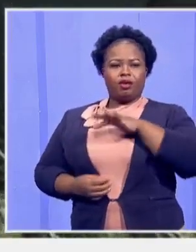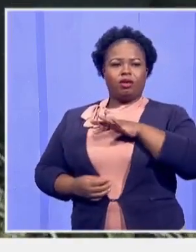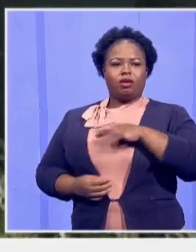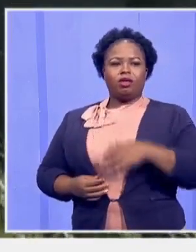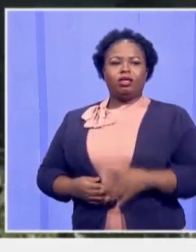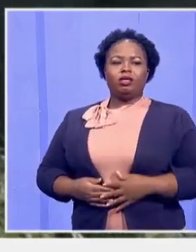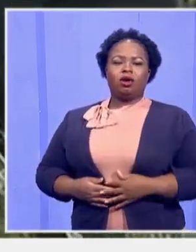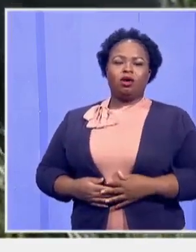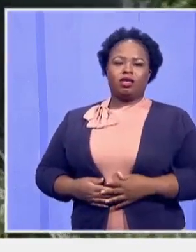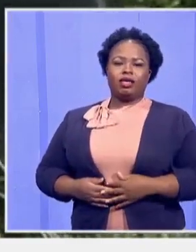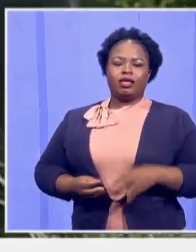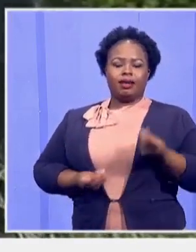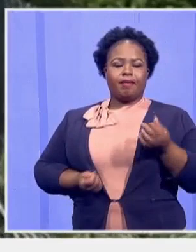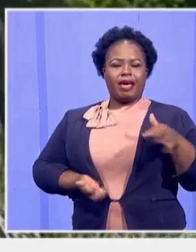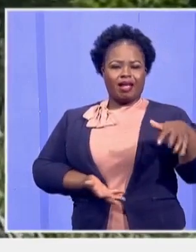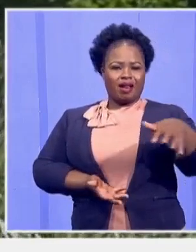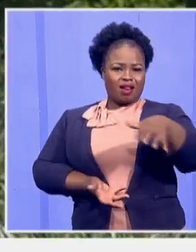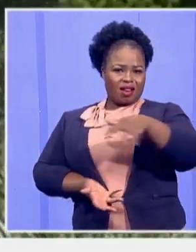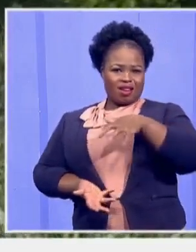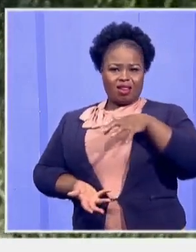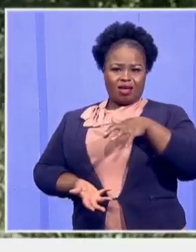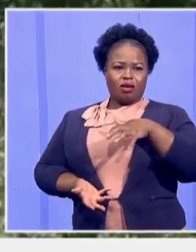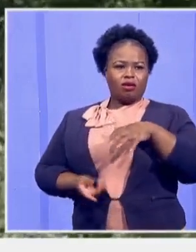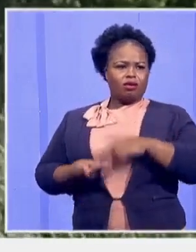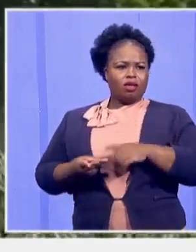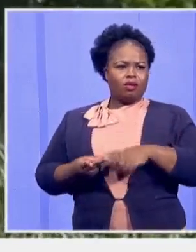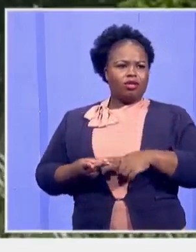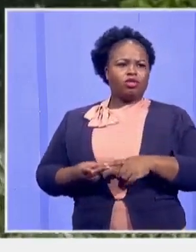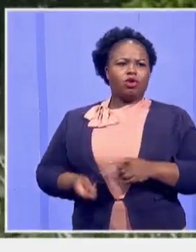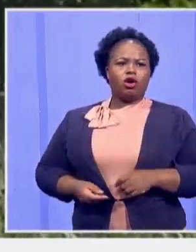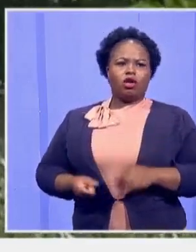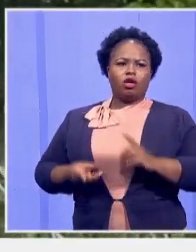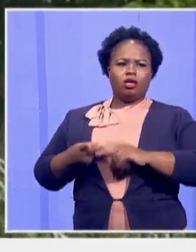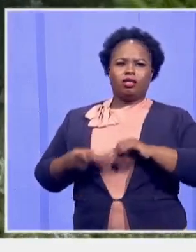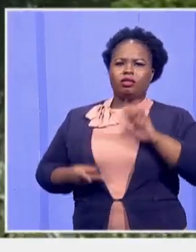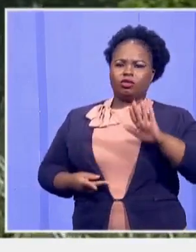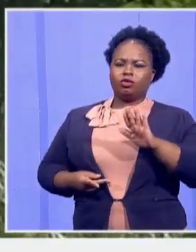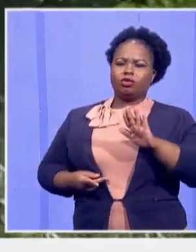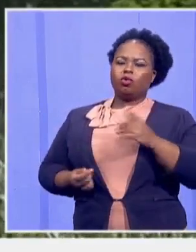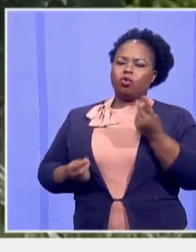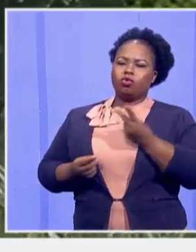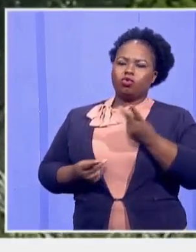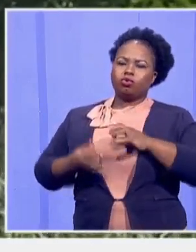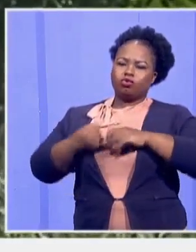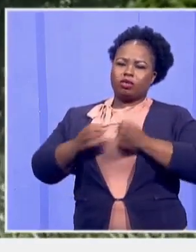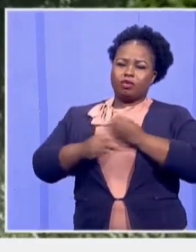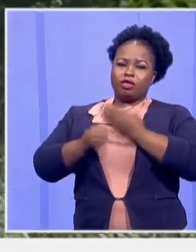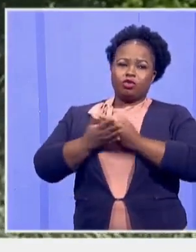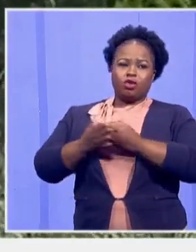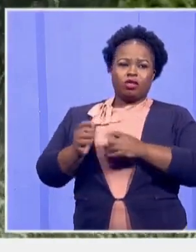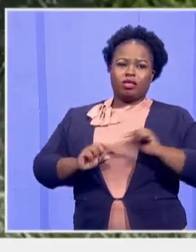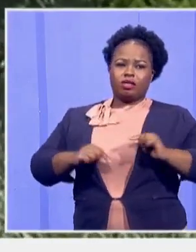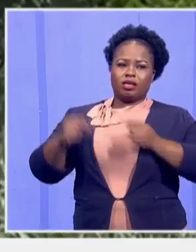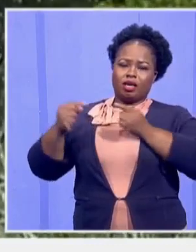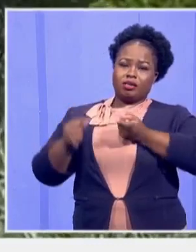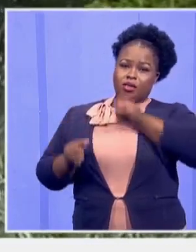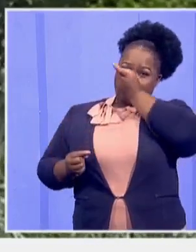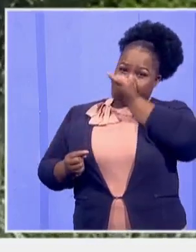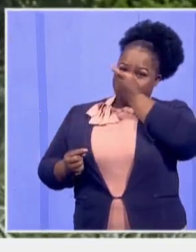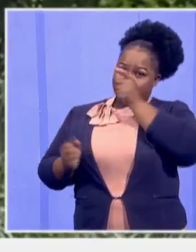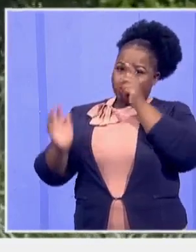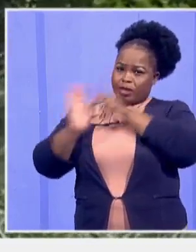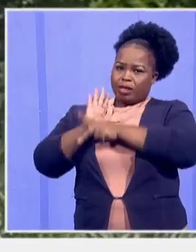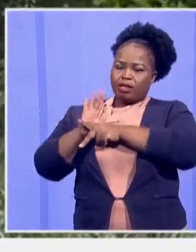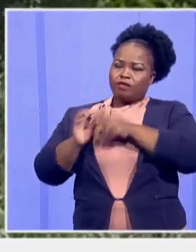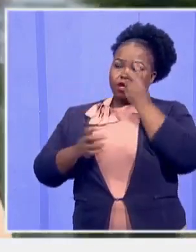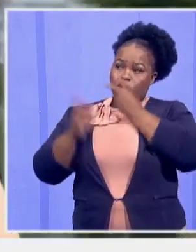the funds to dehorn, to collar, and to make sure that the anti-poaching unit members spend less time looking for the